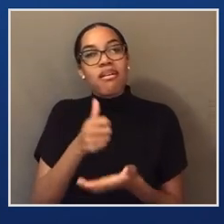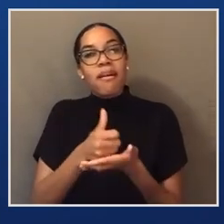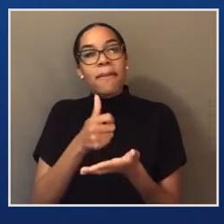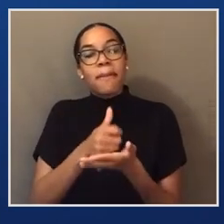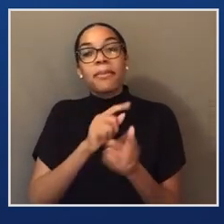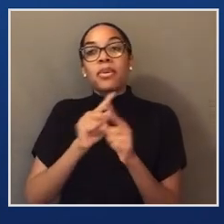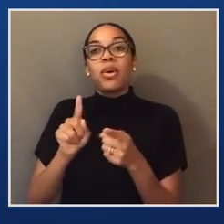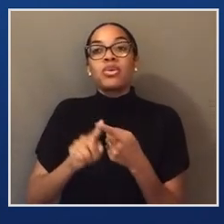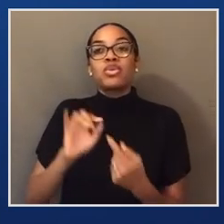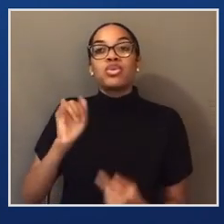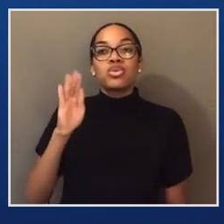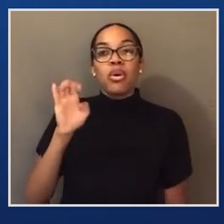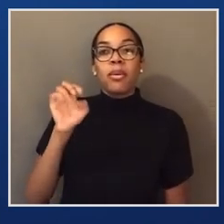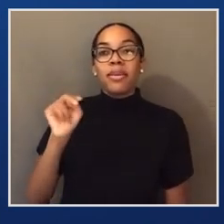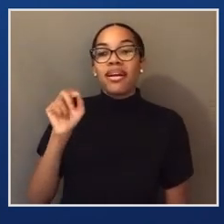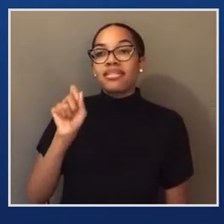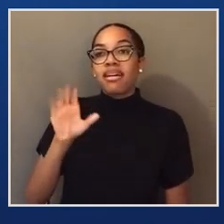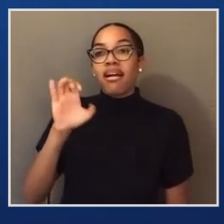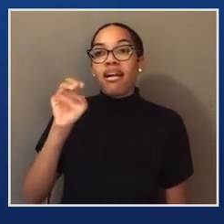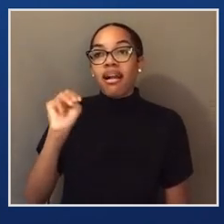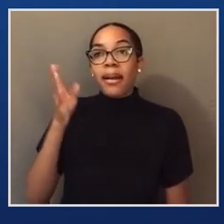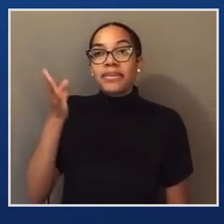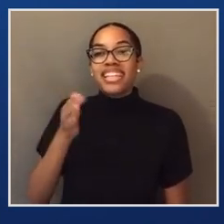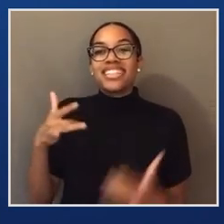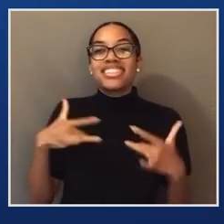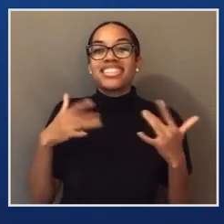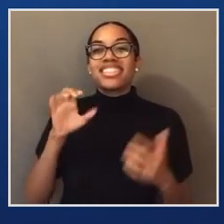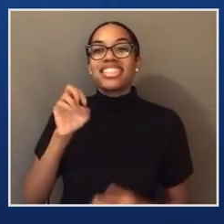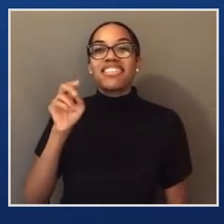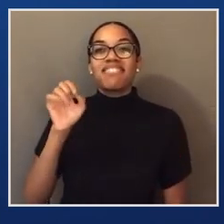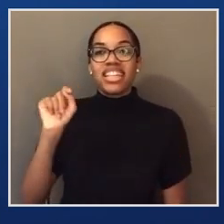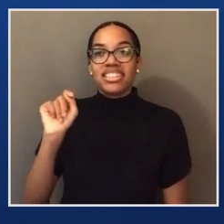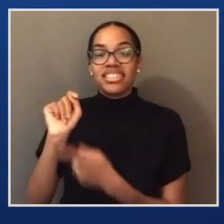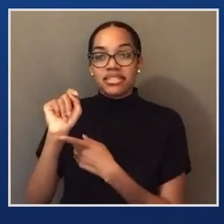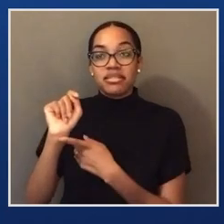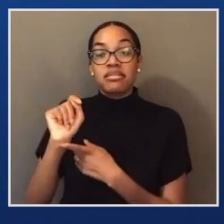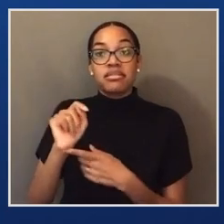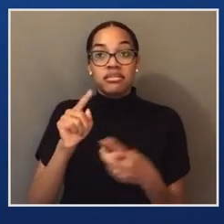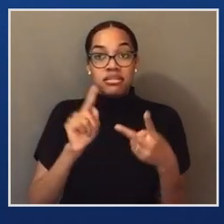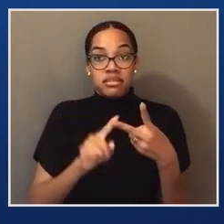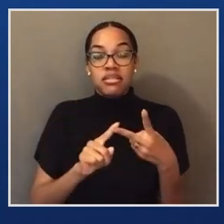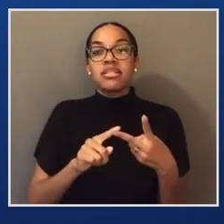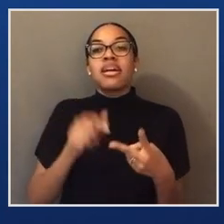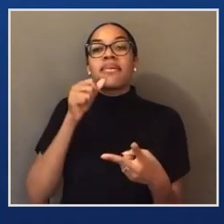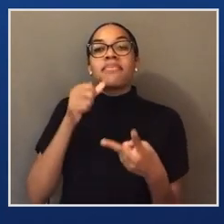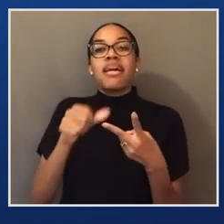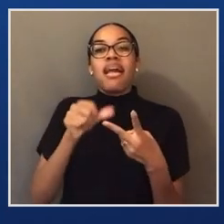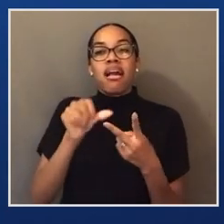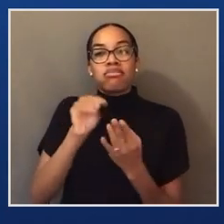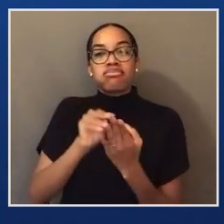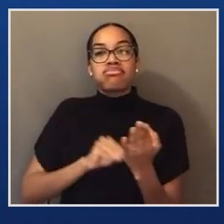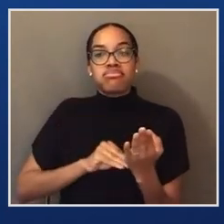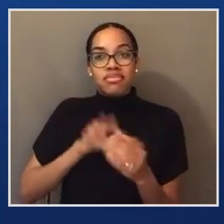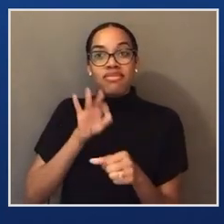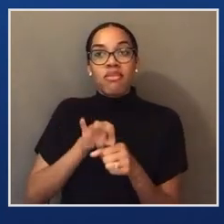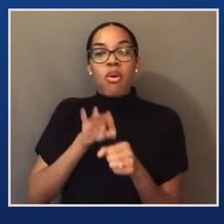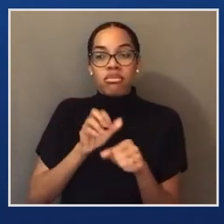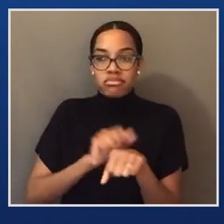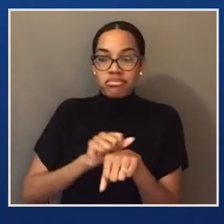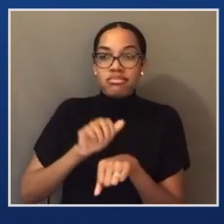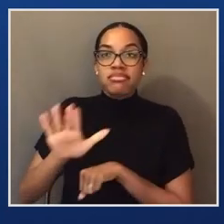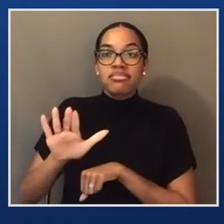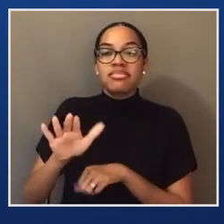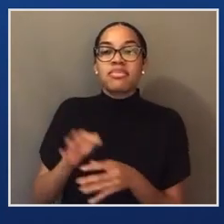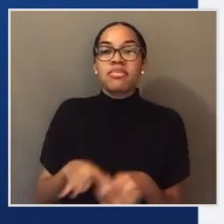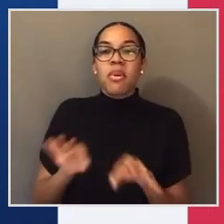joebiden.com/events to get involved. Turn in your mail-in ballot right away. This November, we will make progress towards real